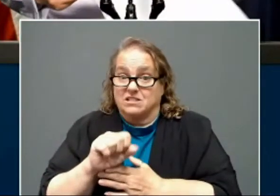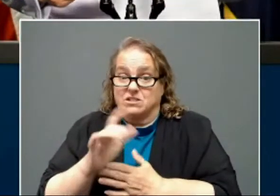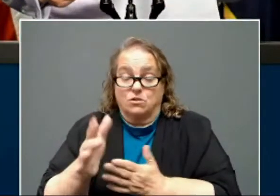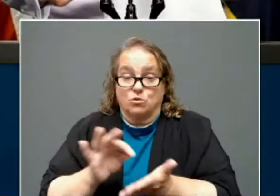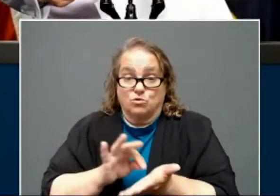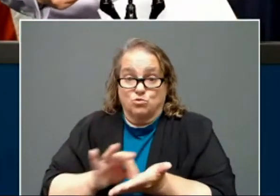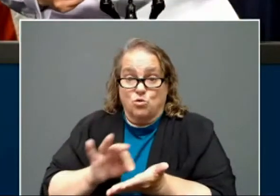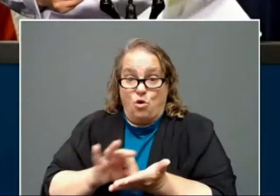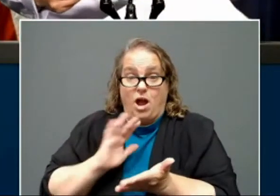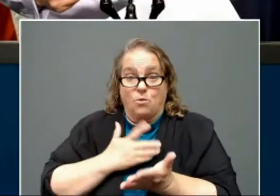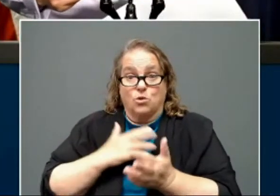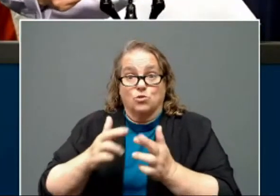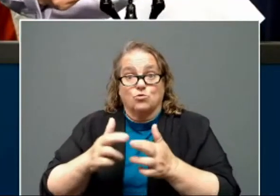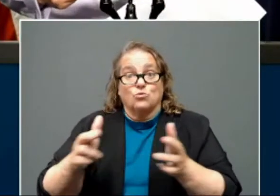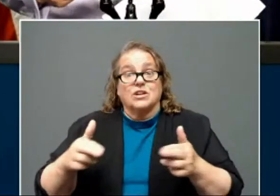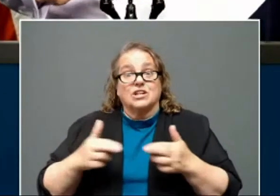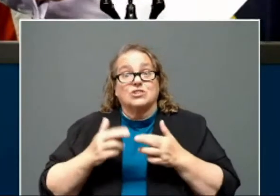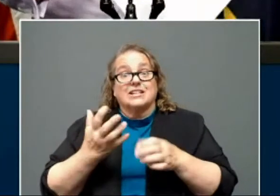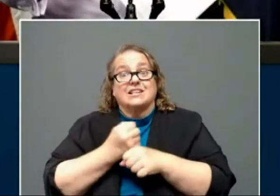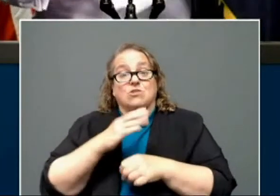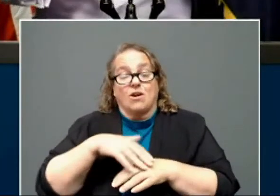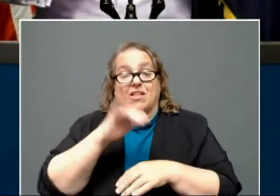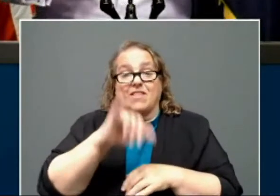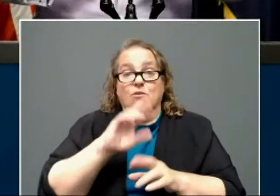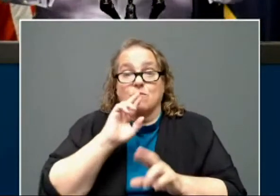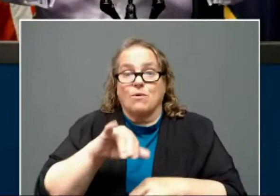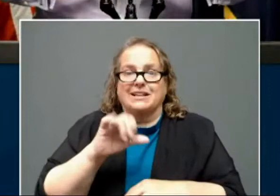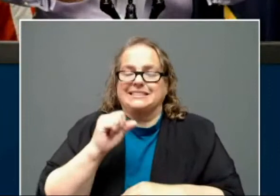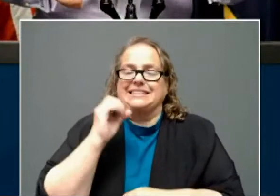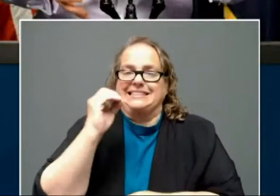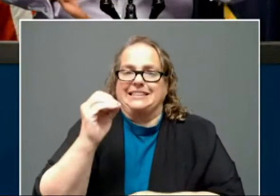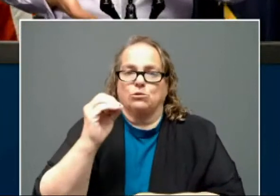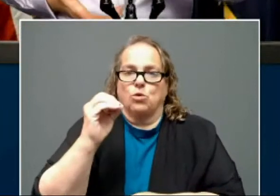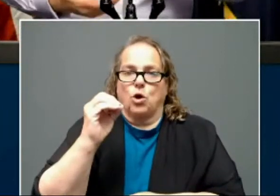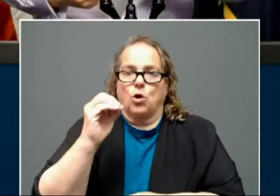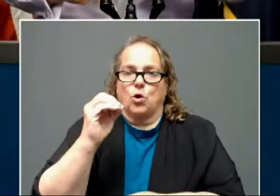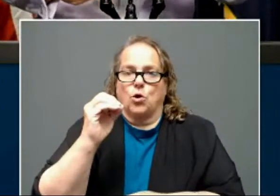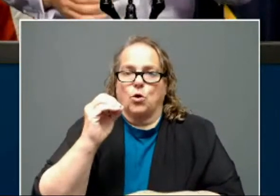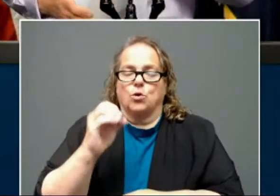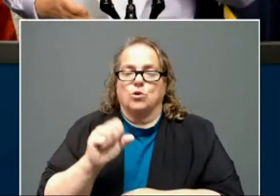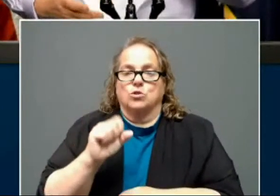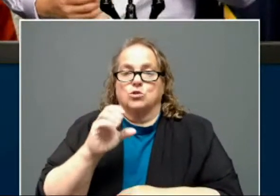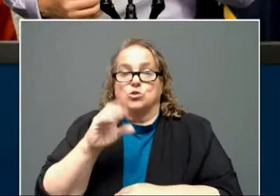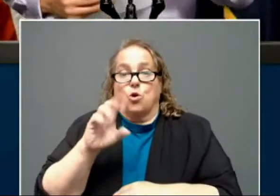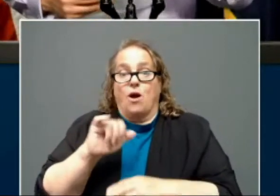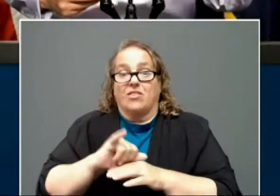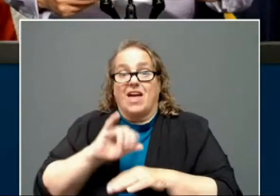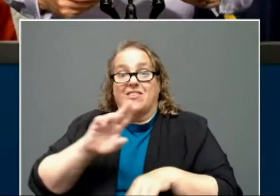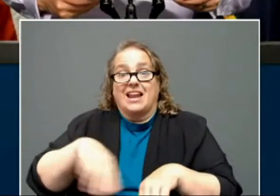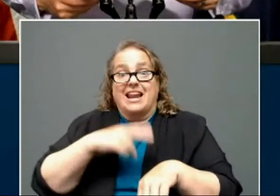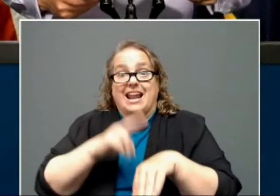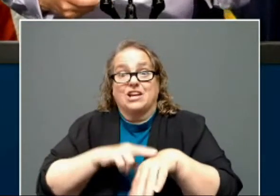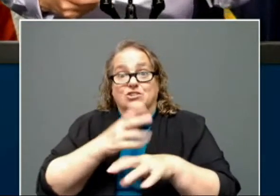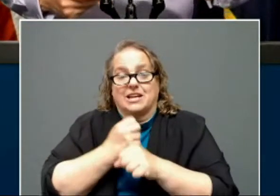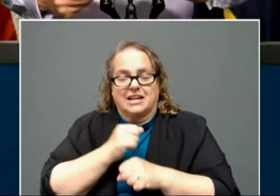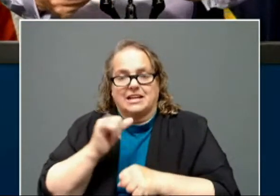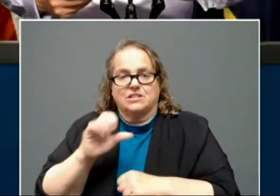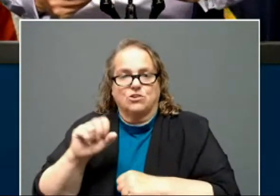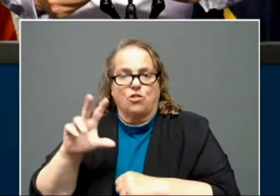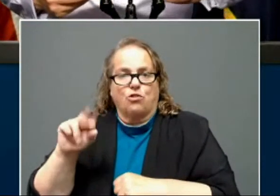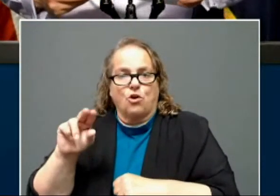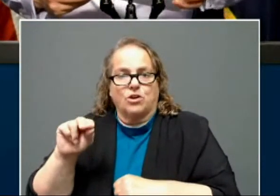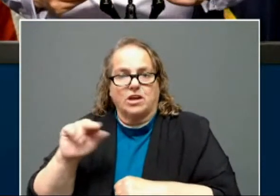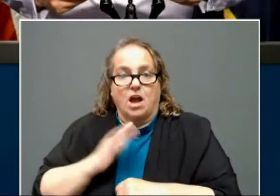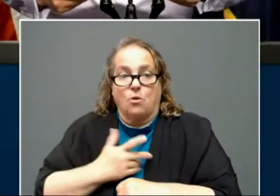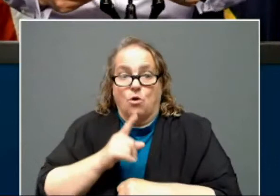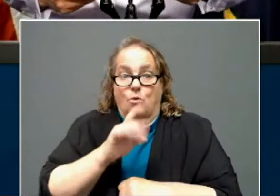region gets on that report is a 0. And the score that the nation gets is a 30. So our 111 by relative